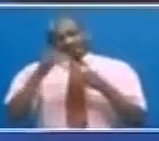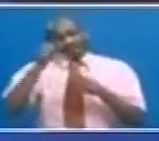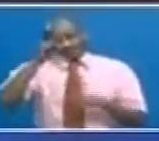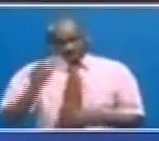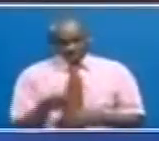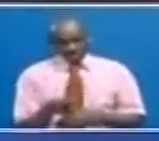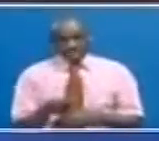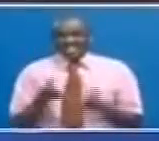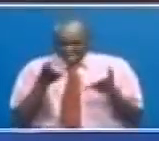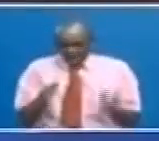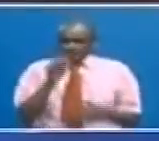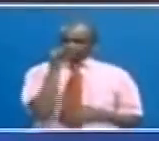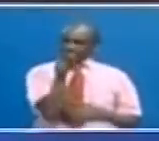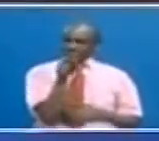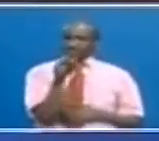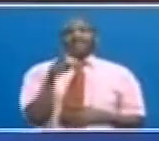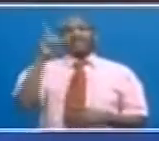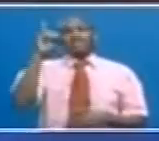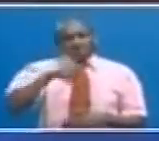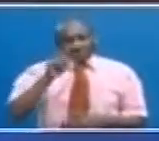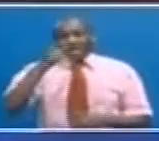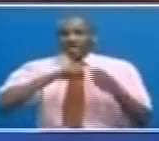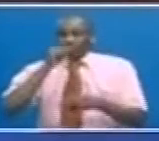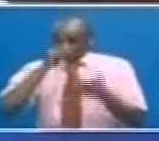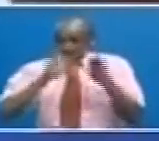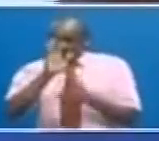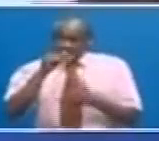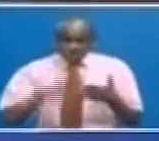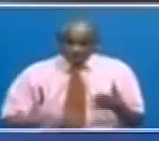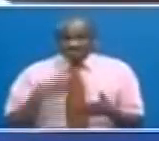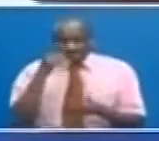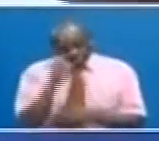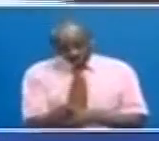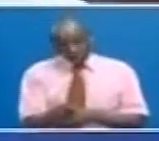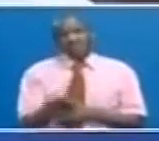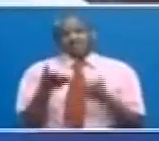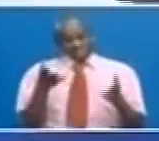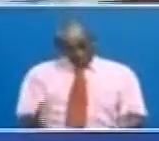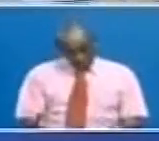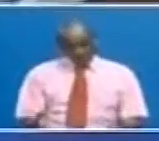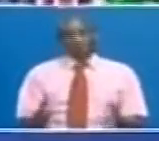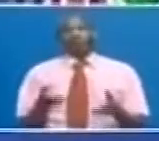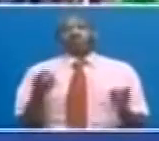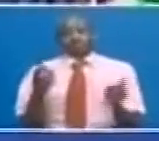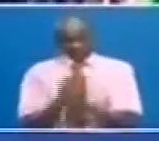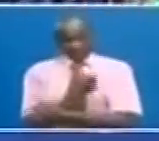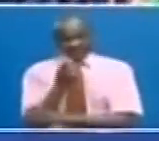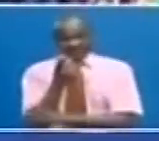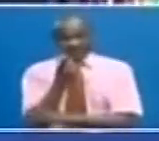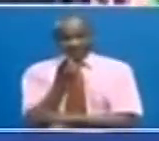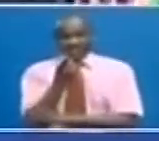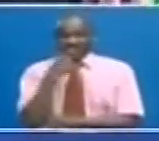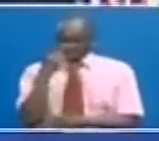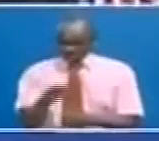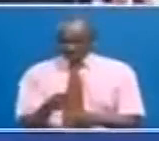791,385,000. The latest move by the Director of Public Prosecutions now sets the stage for the next phase of a scandal that continues